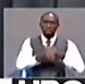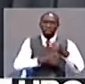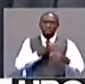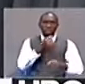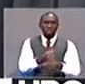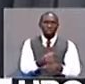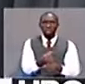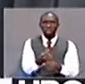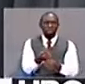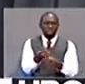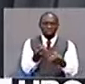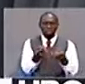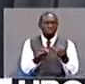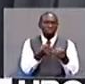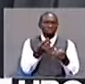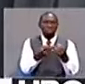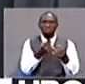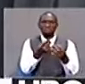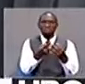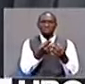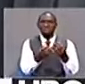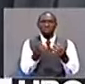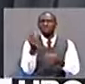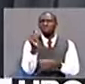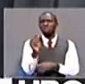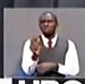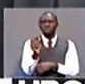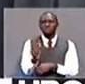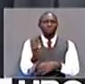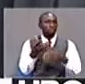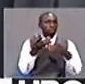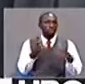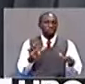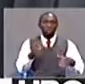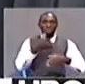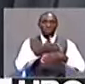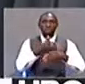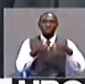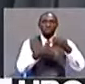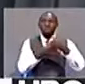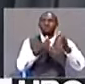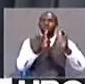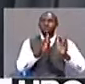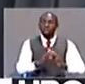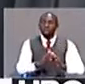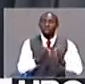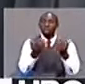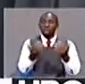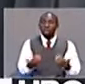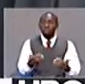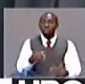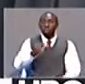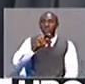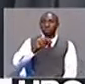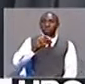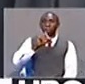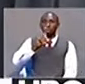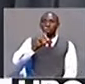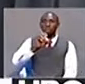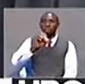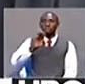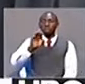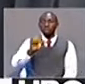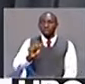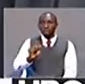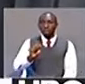he was able to construct a church for us, and by now Neva is one of the biggest parishes in